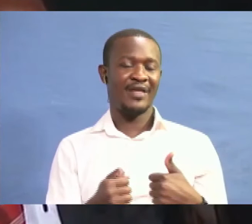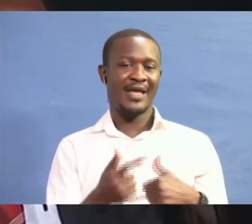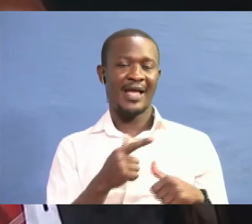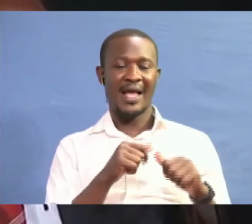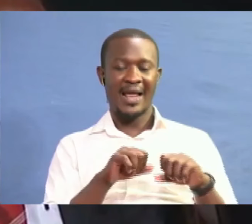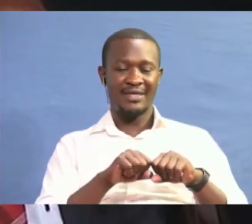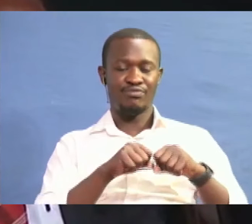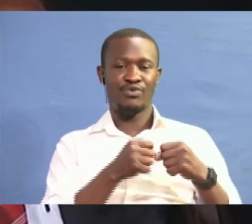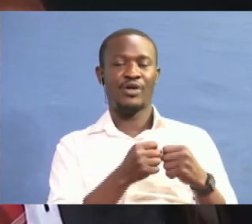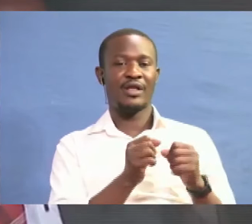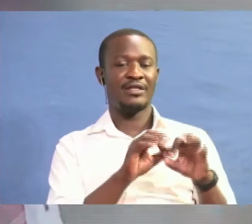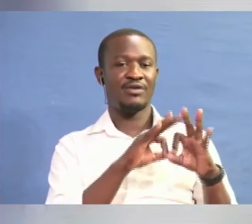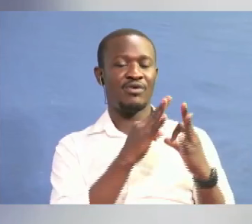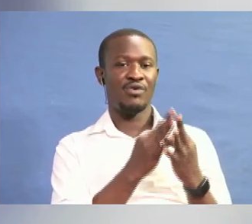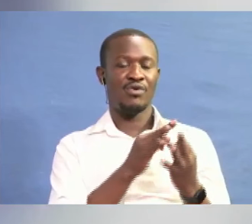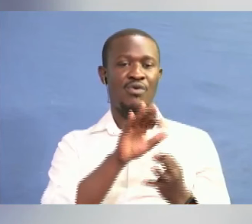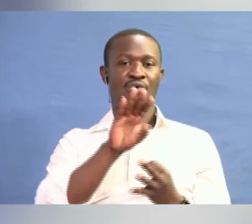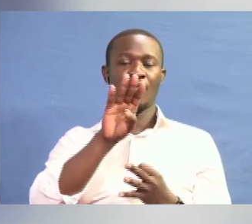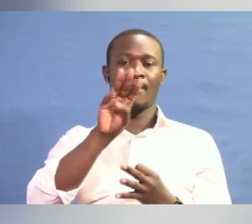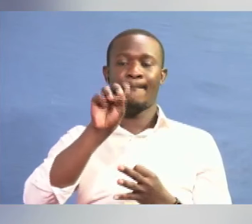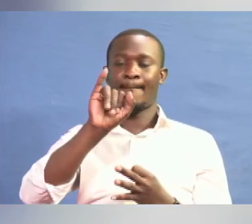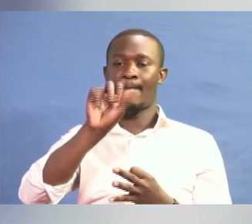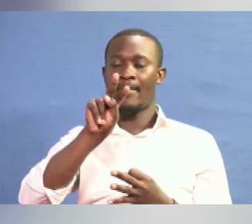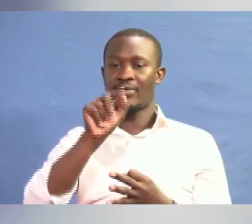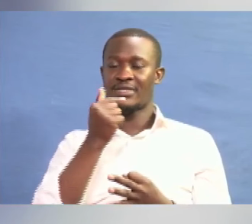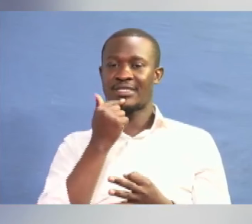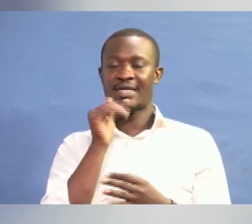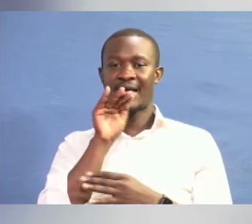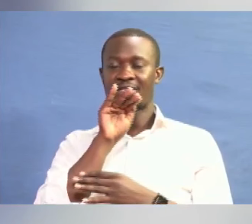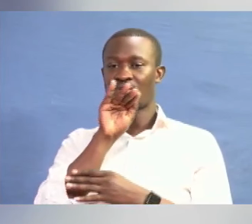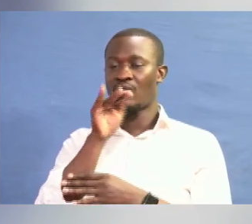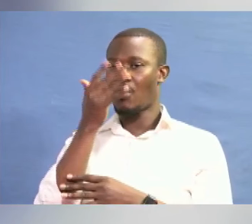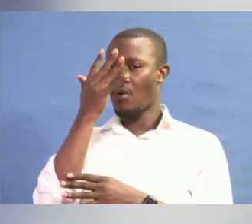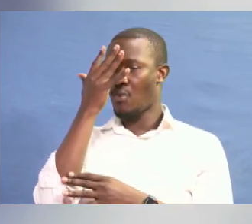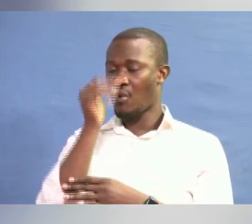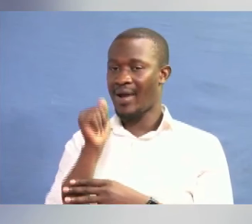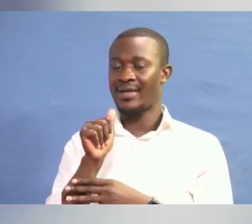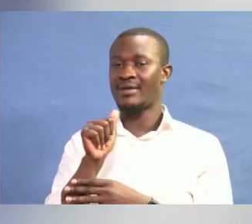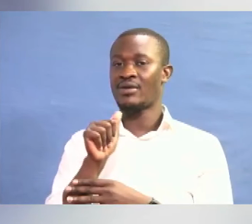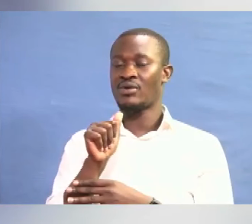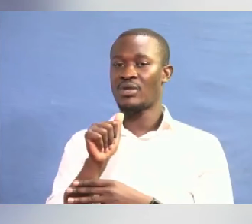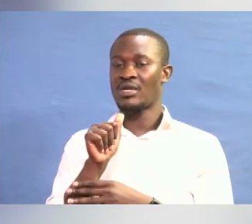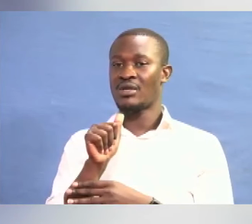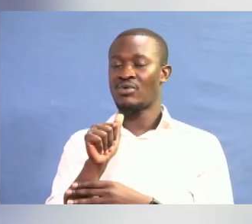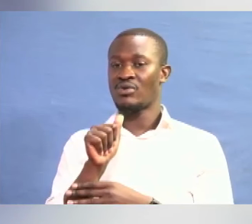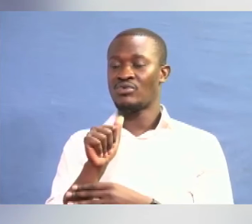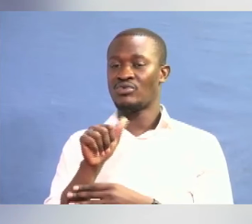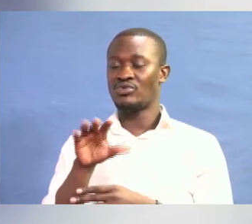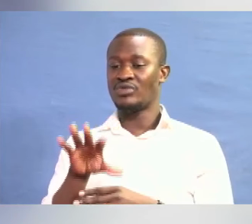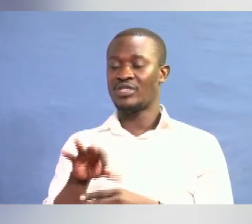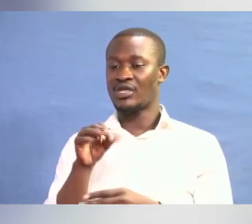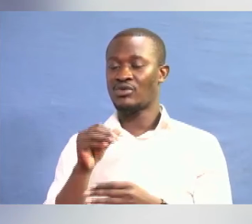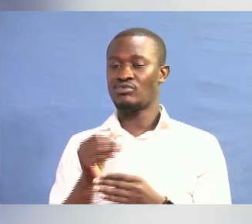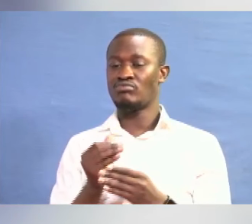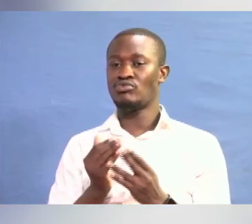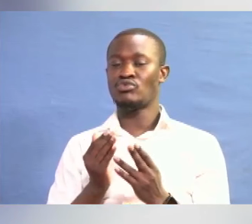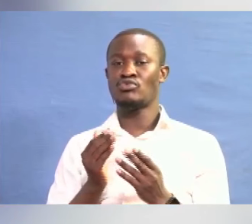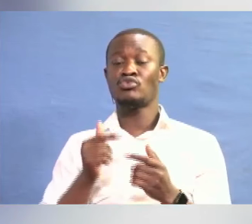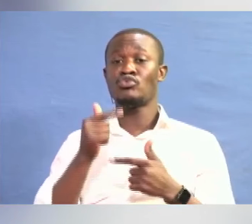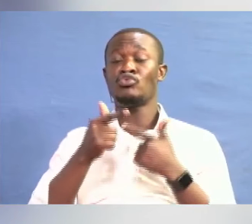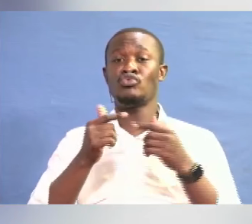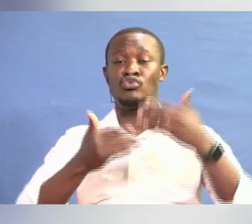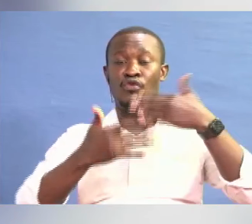family. Mommy is missing you, asking you why you had to take, why we had to take you to the university